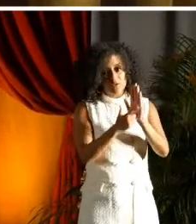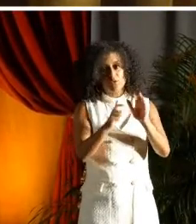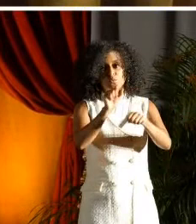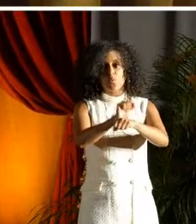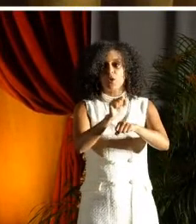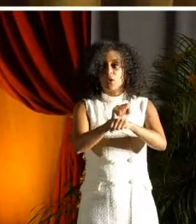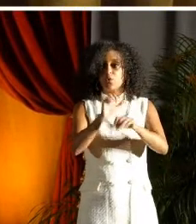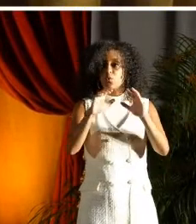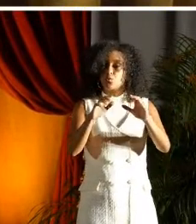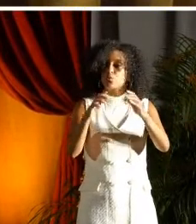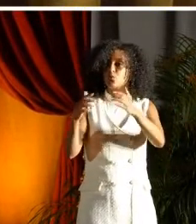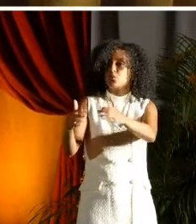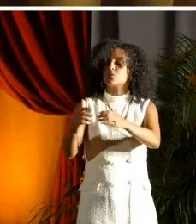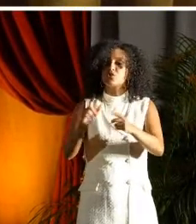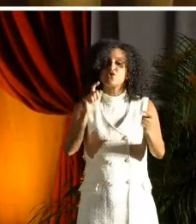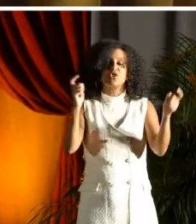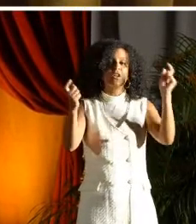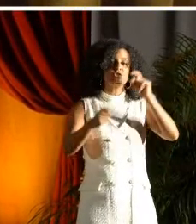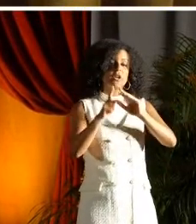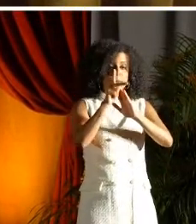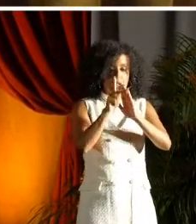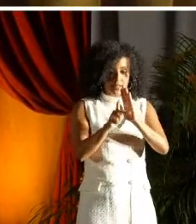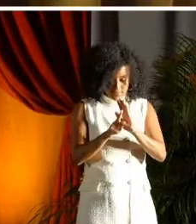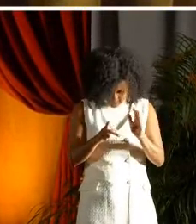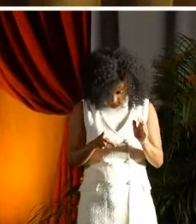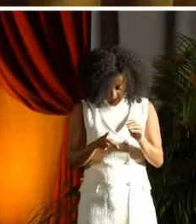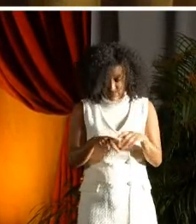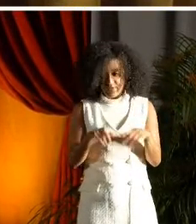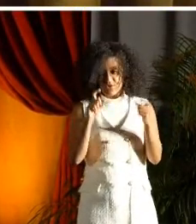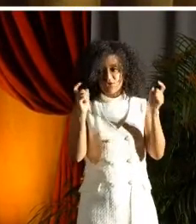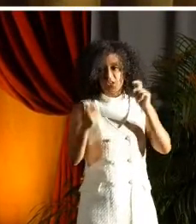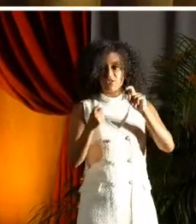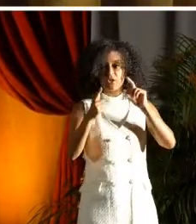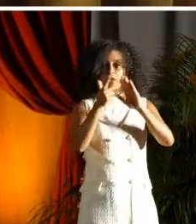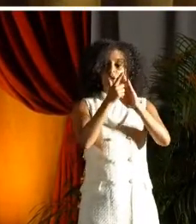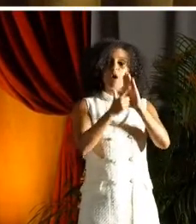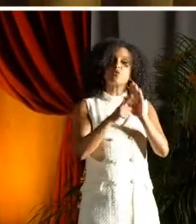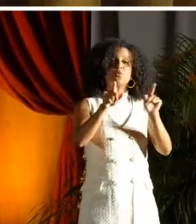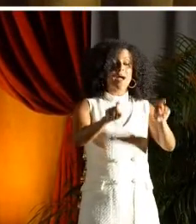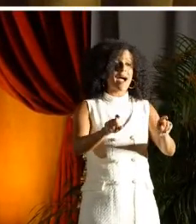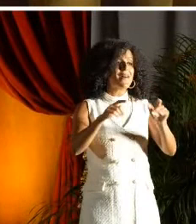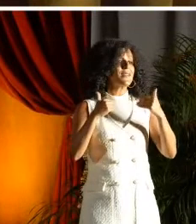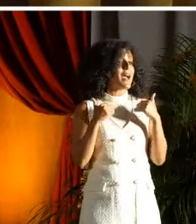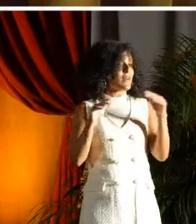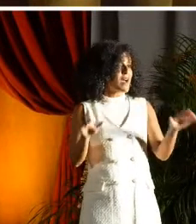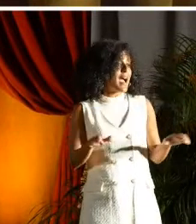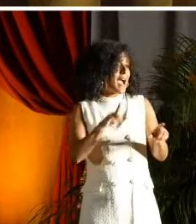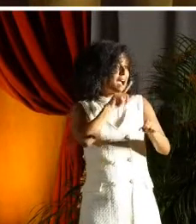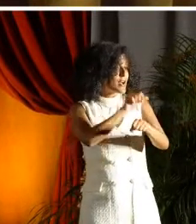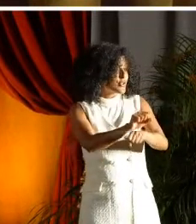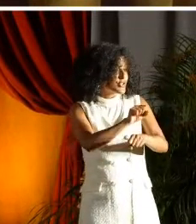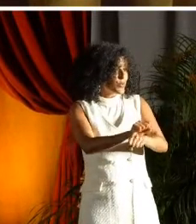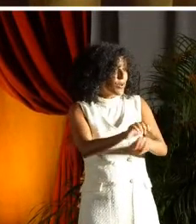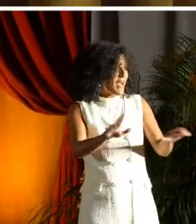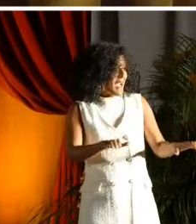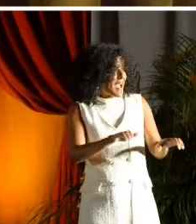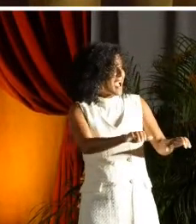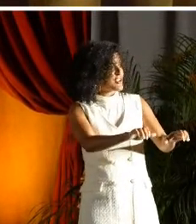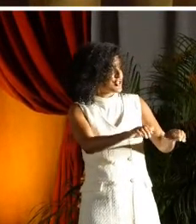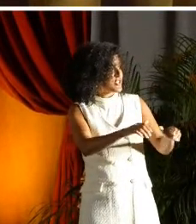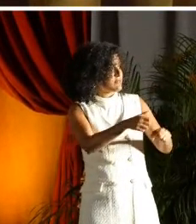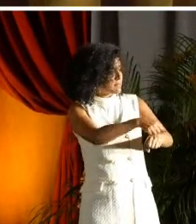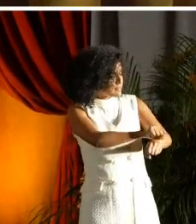groups of community working and changing policy, changing laws. You've got to have actual action to